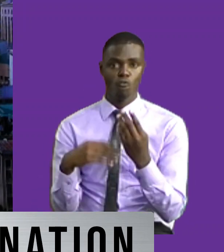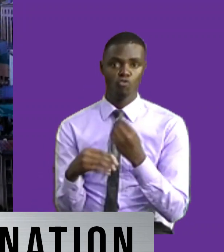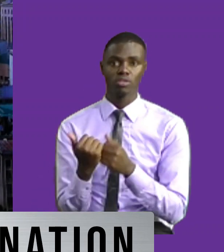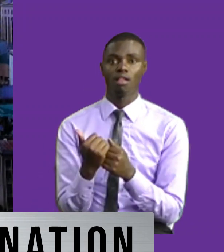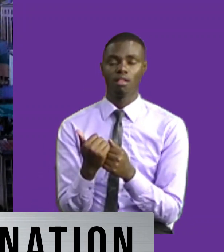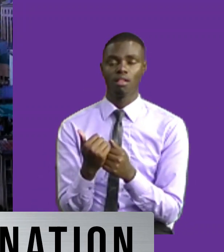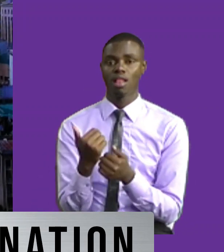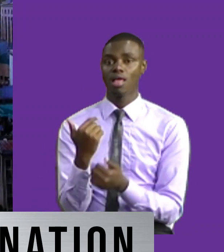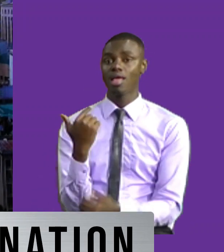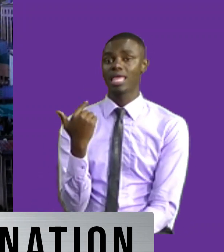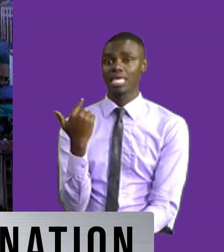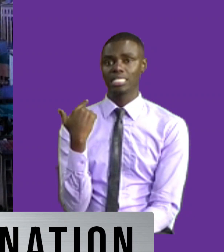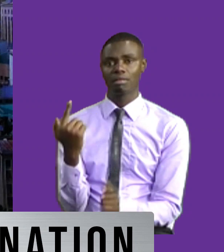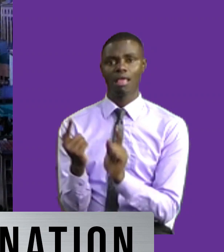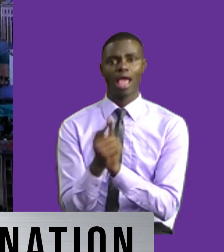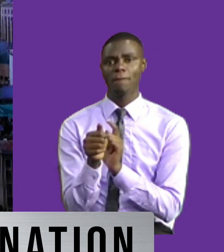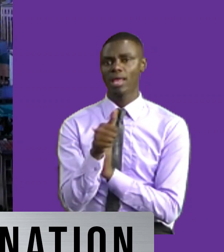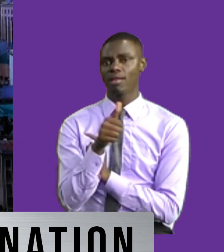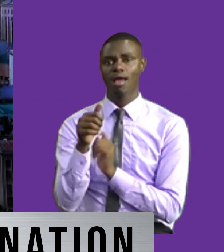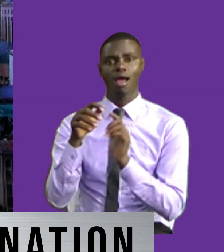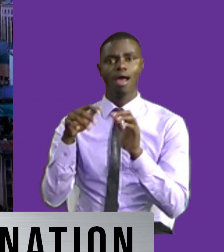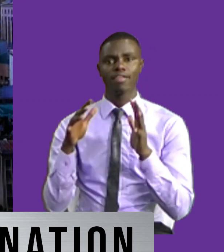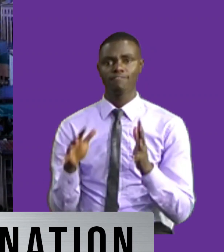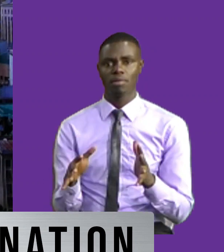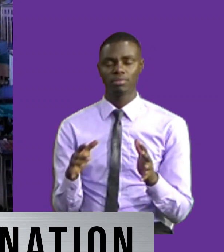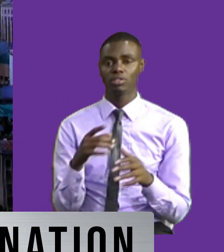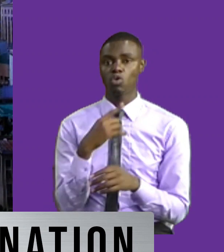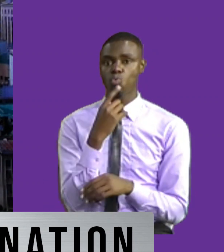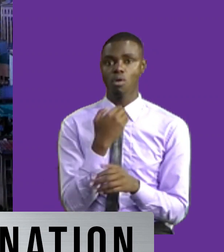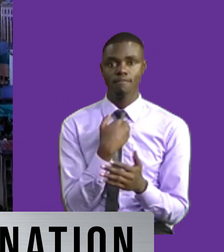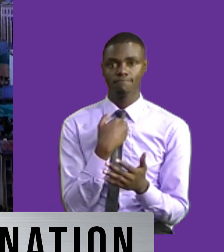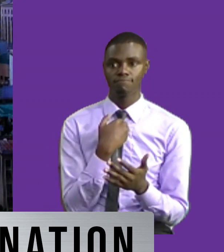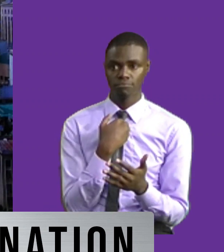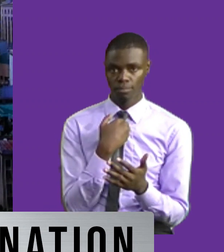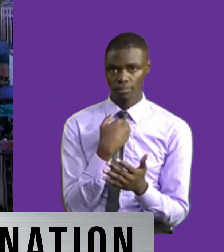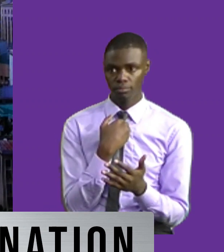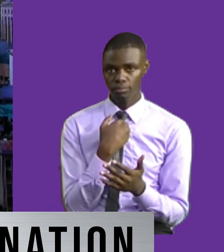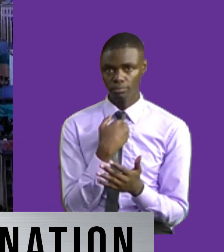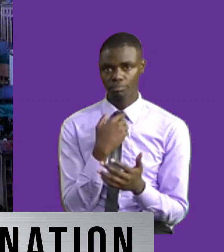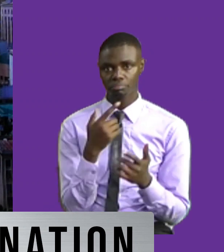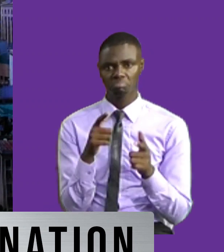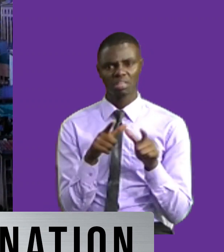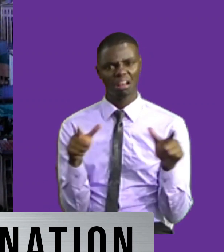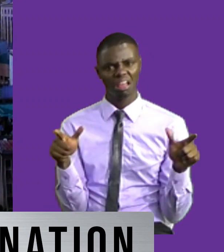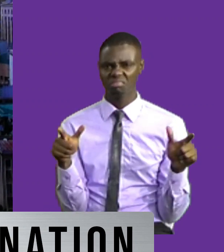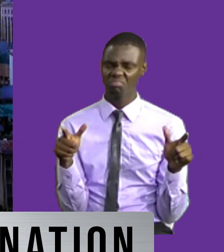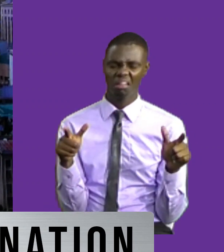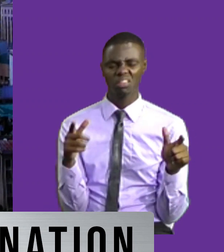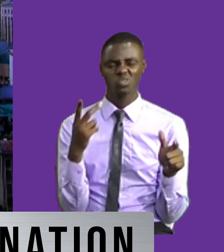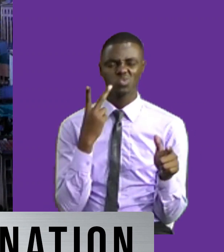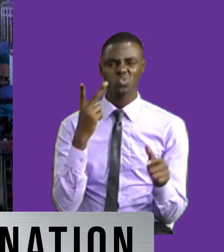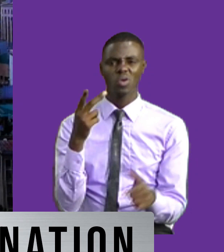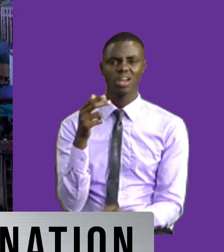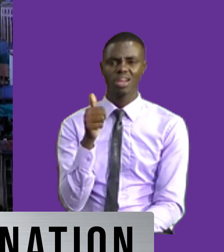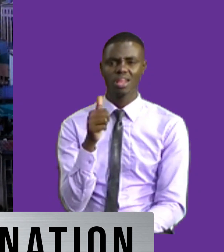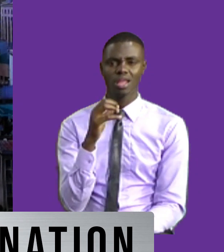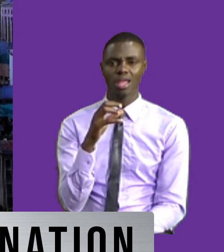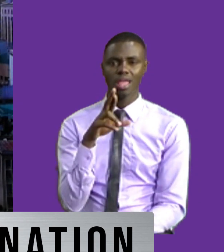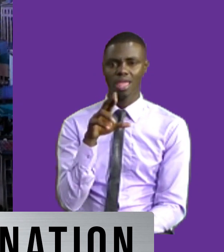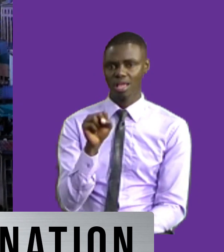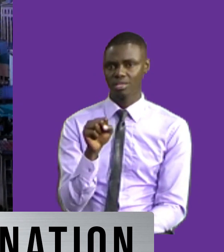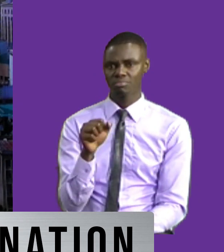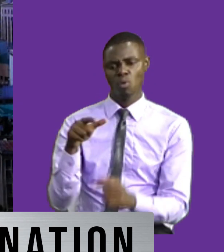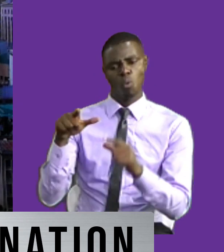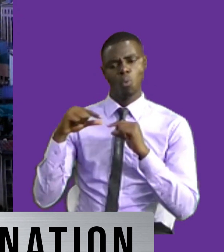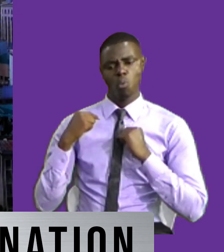Yesterday, I met another farmer who has got a land of about 200 acres. And he